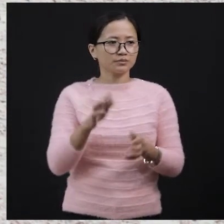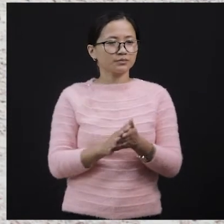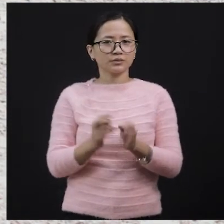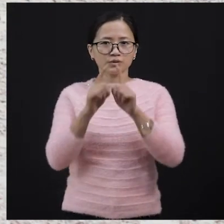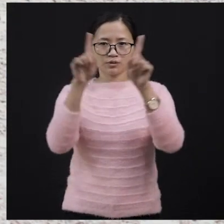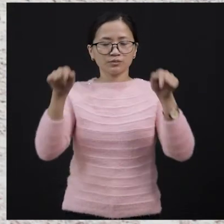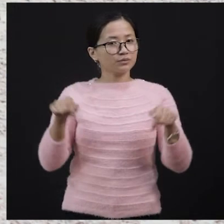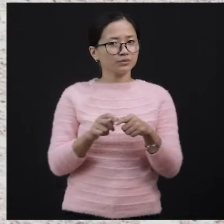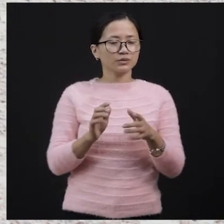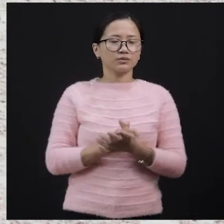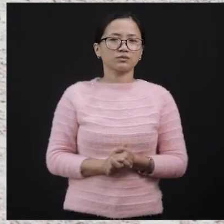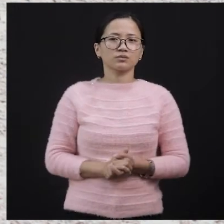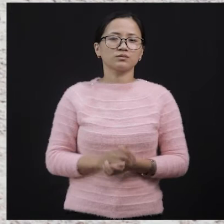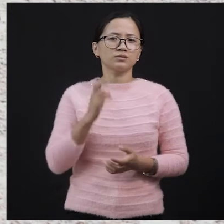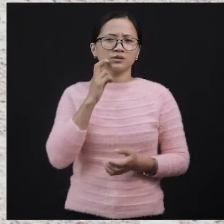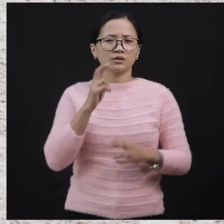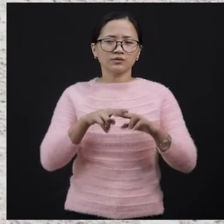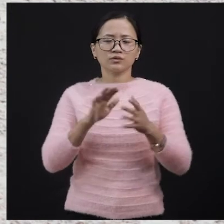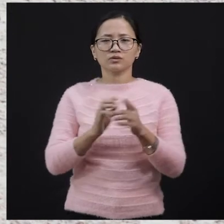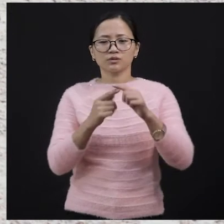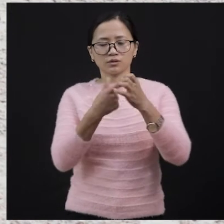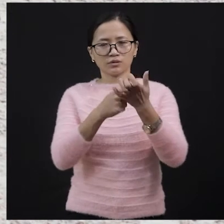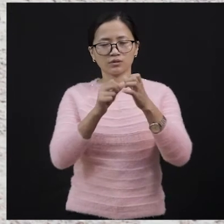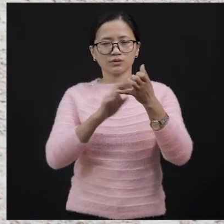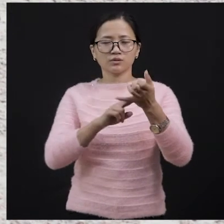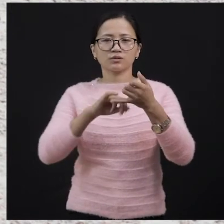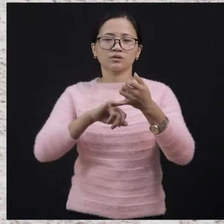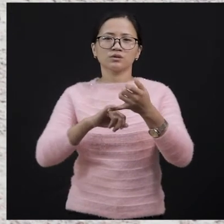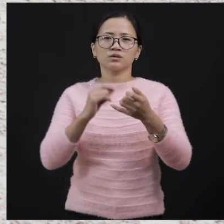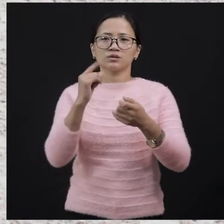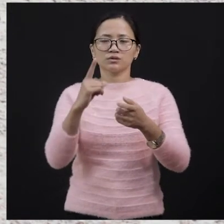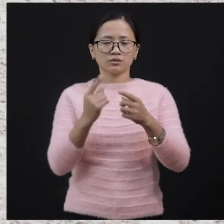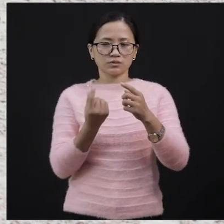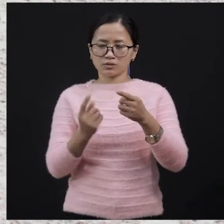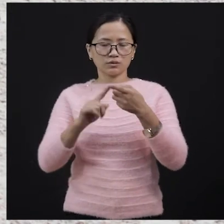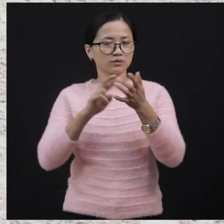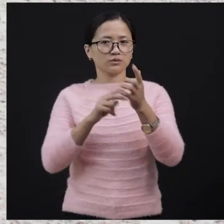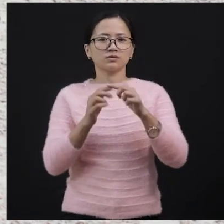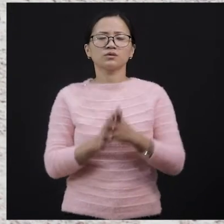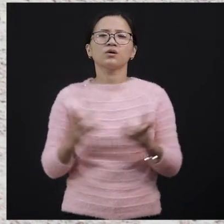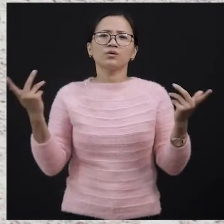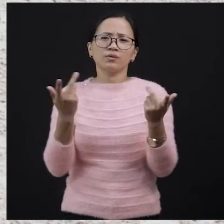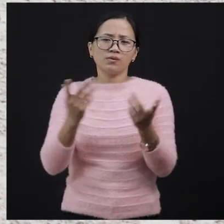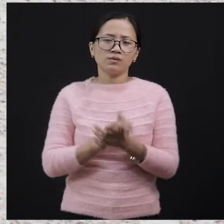Okay, but if a translucent object, translucent